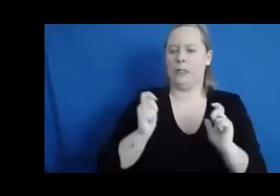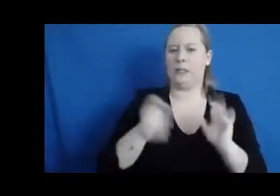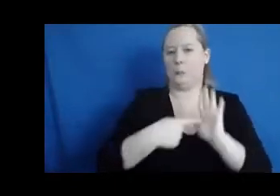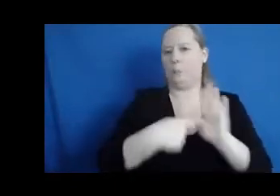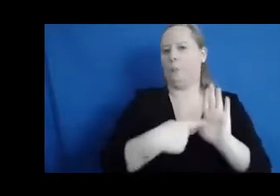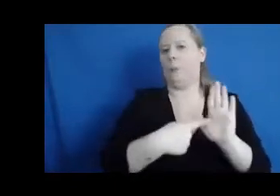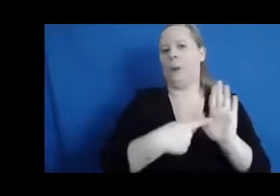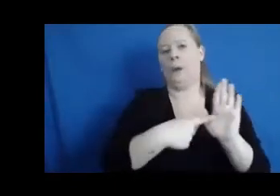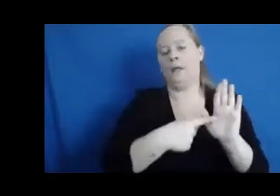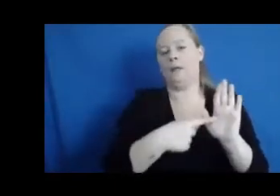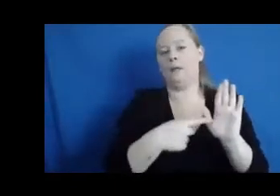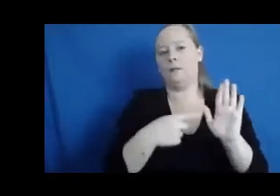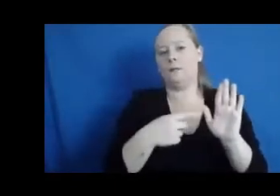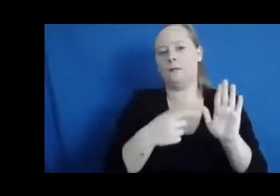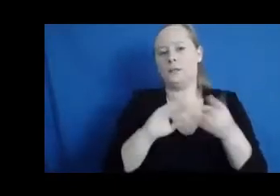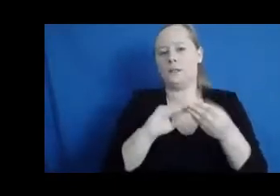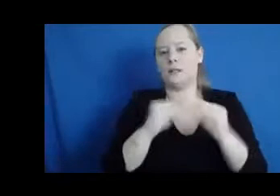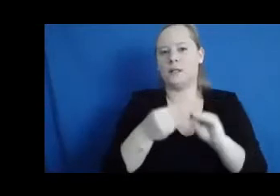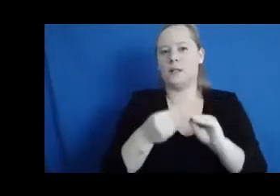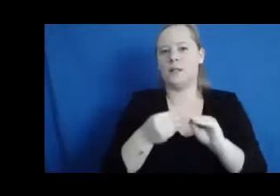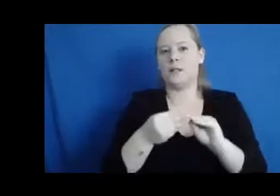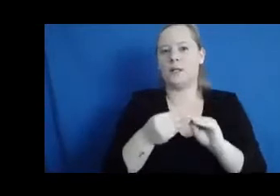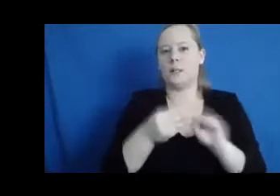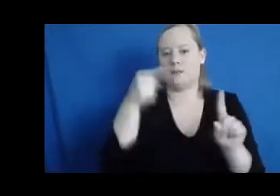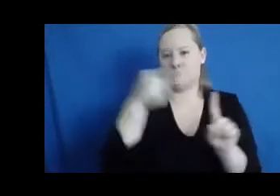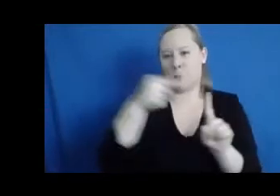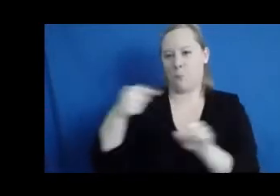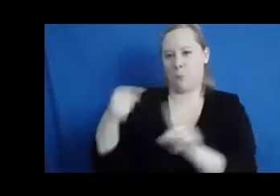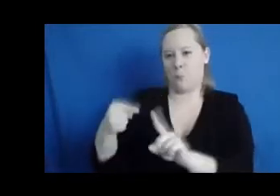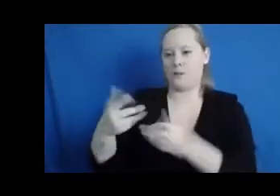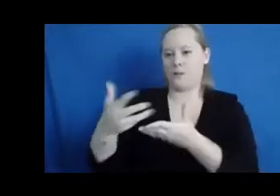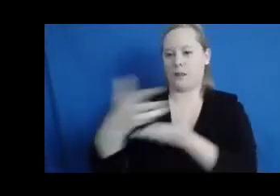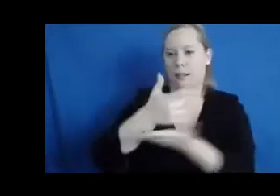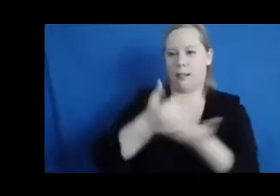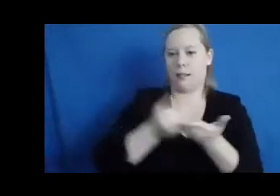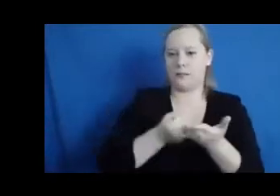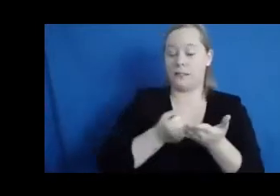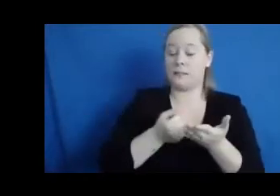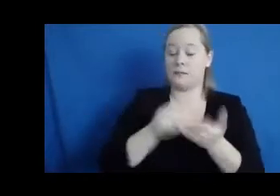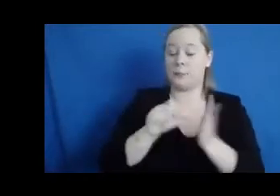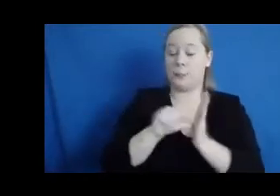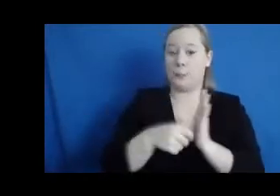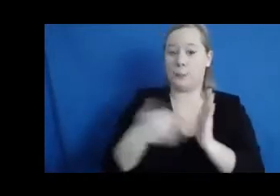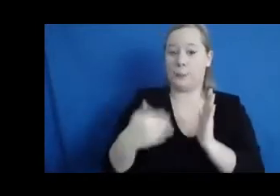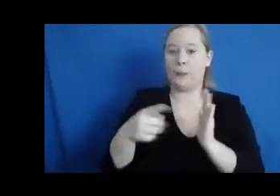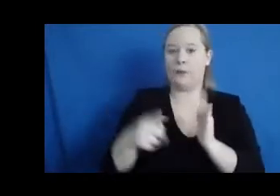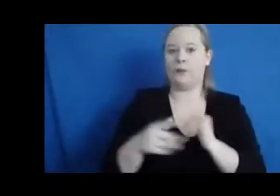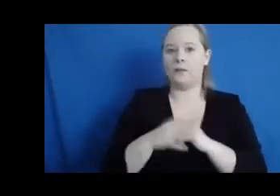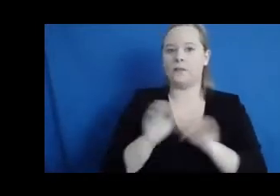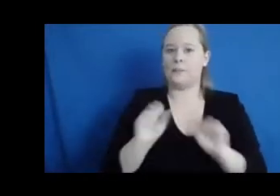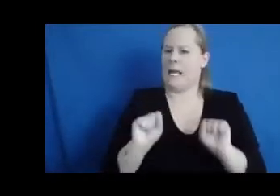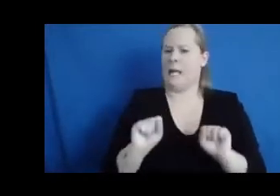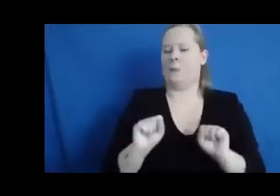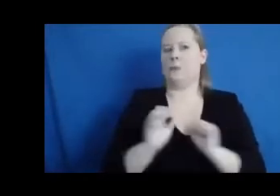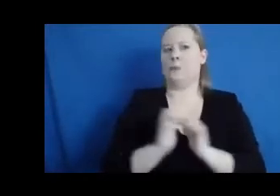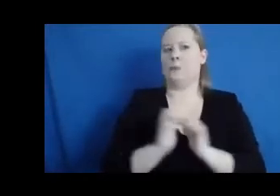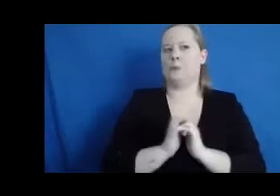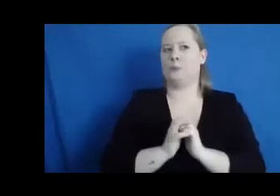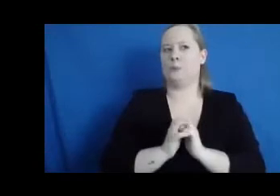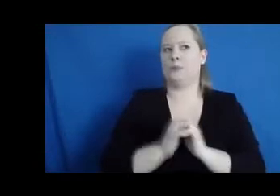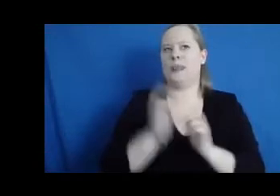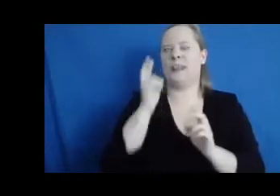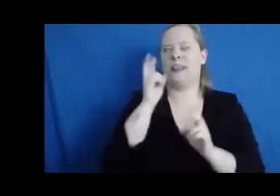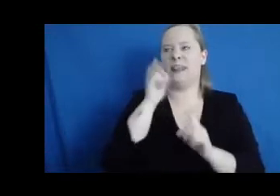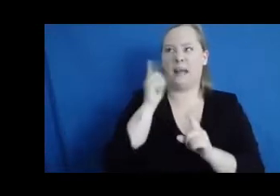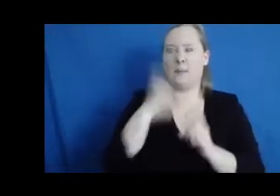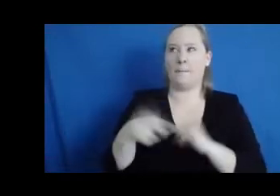just number of data points collected along this river. It's pretty impressive to be able to think back to